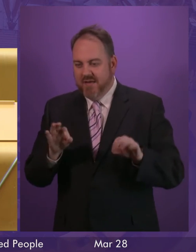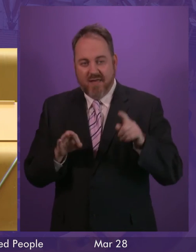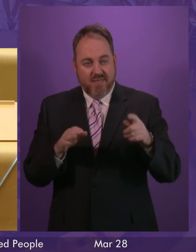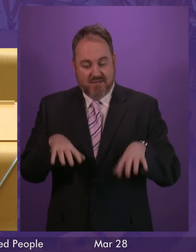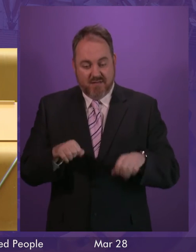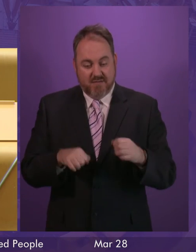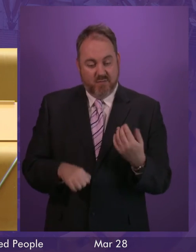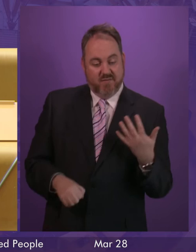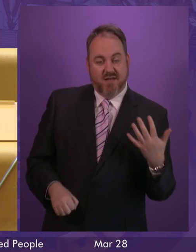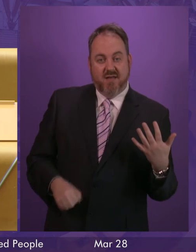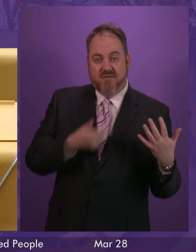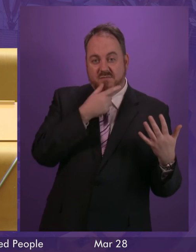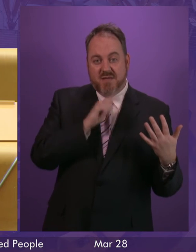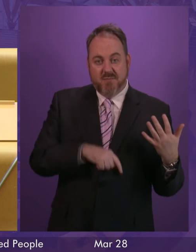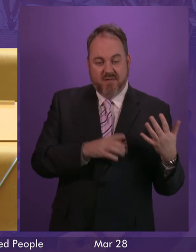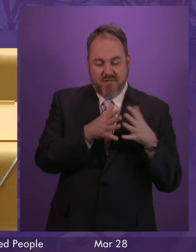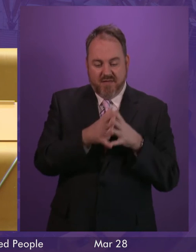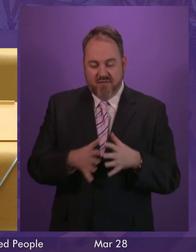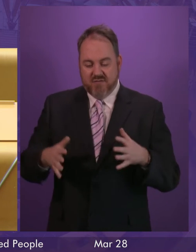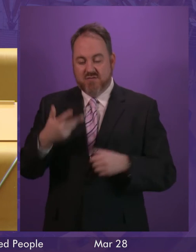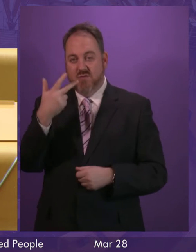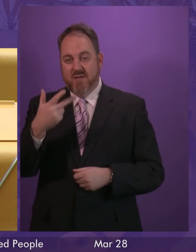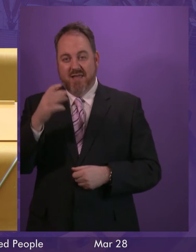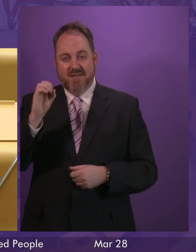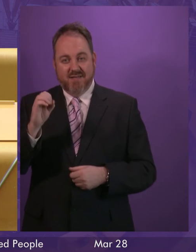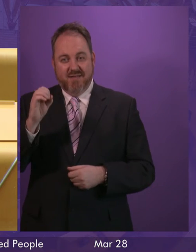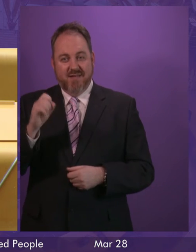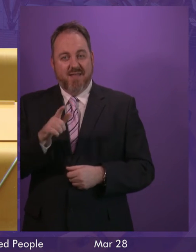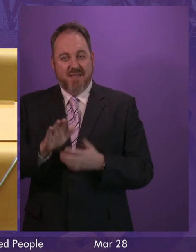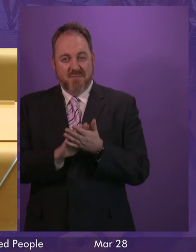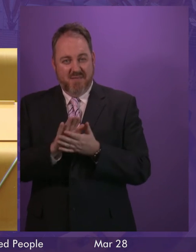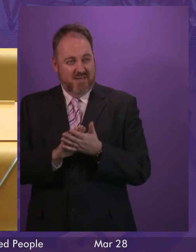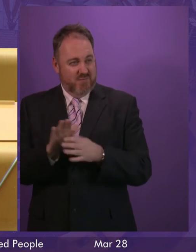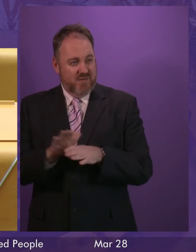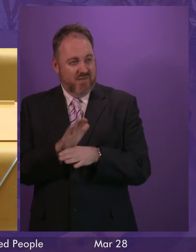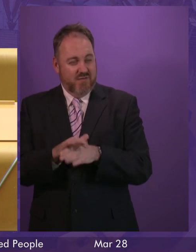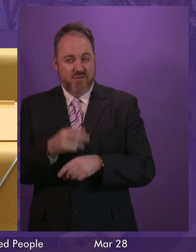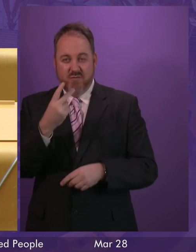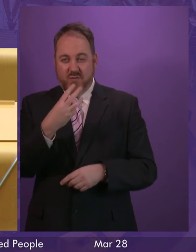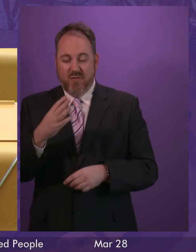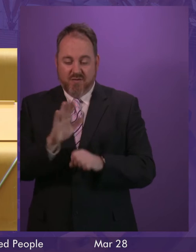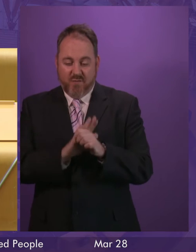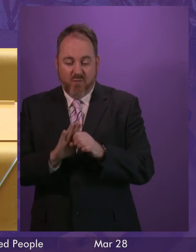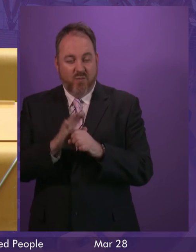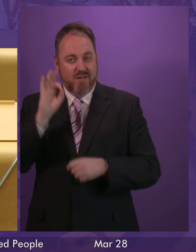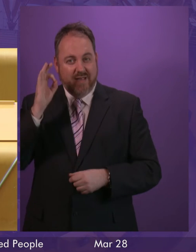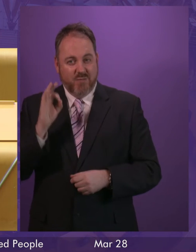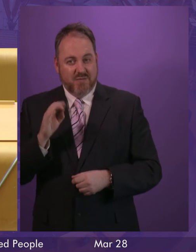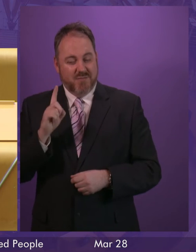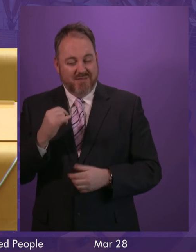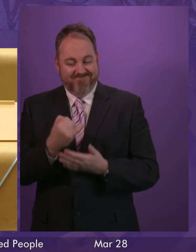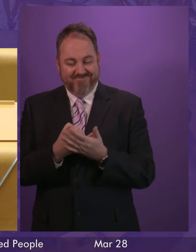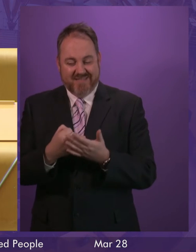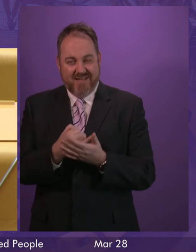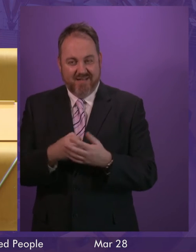in number from five to 80 posts spread across two-thirds of local authority areas. But unfortunately, funding cuts